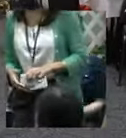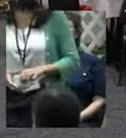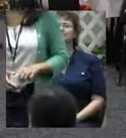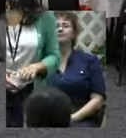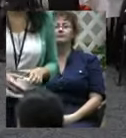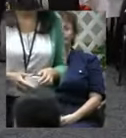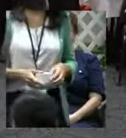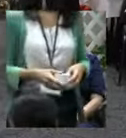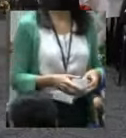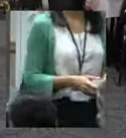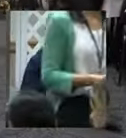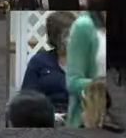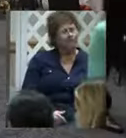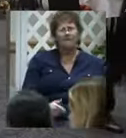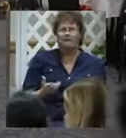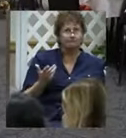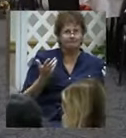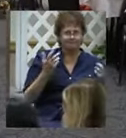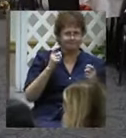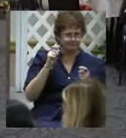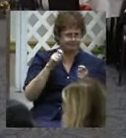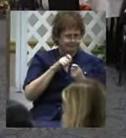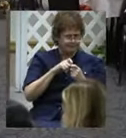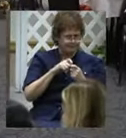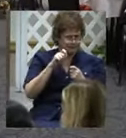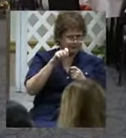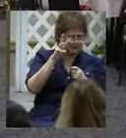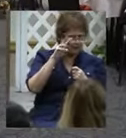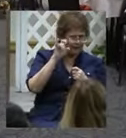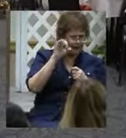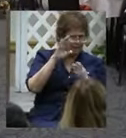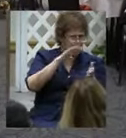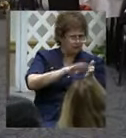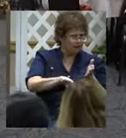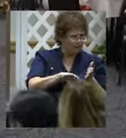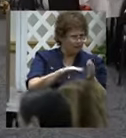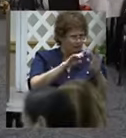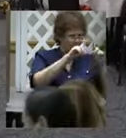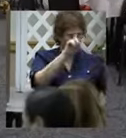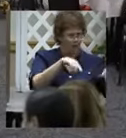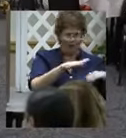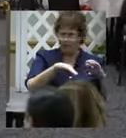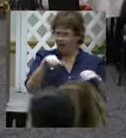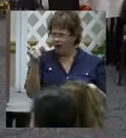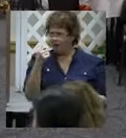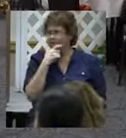So I'm trying to get a sense why a waiver form would be any different than any other form.